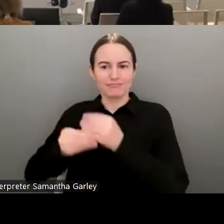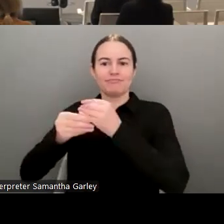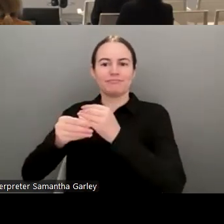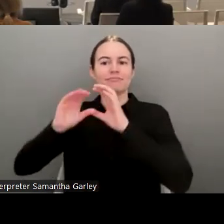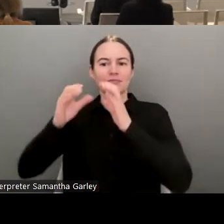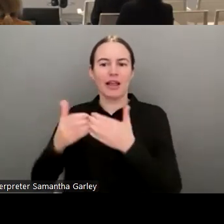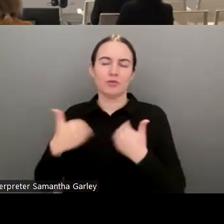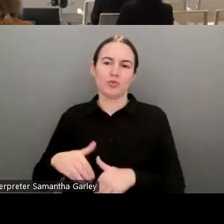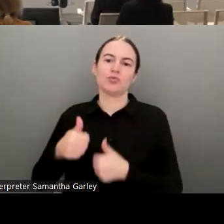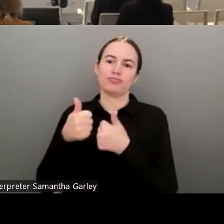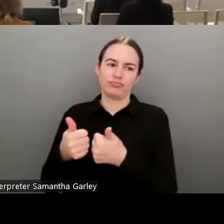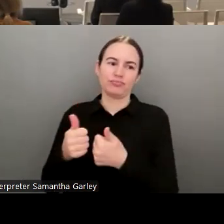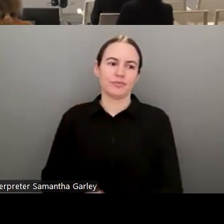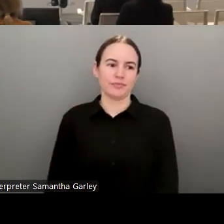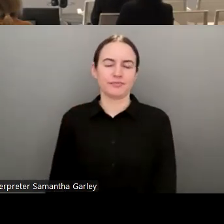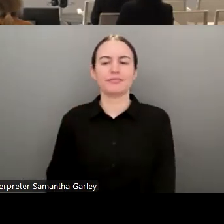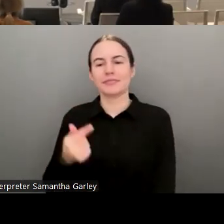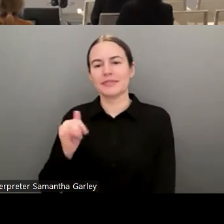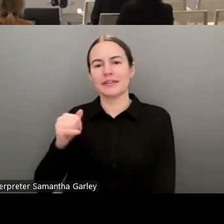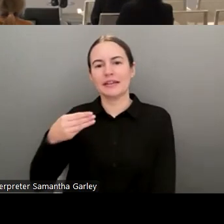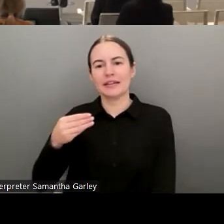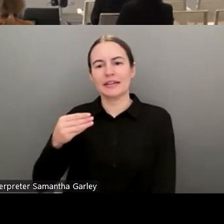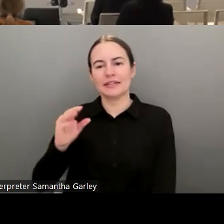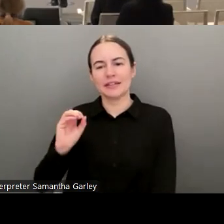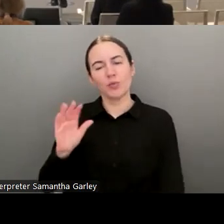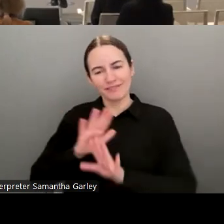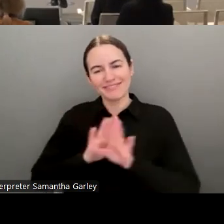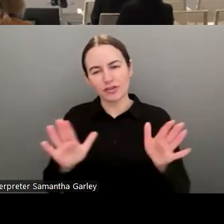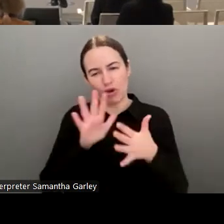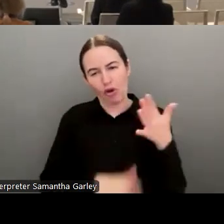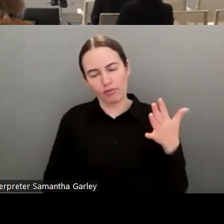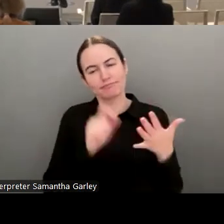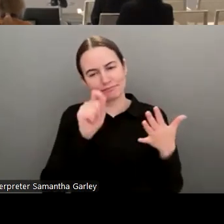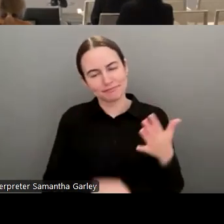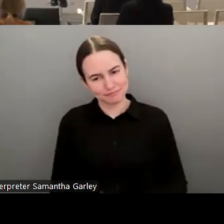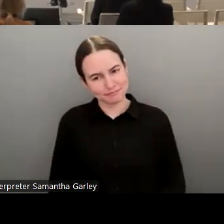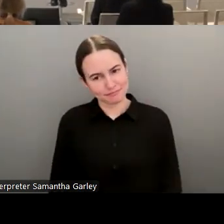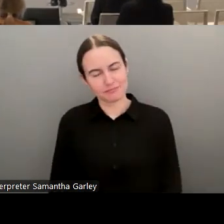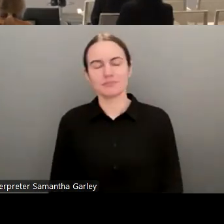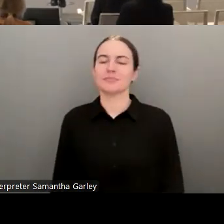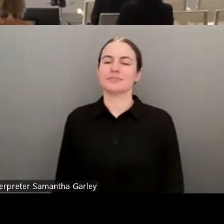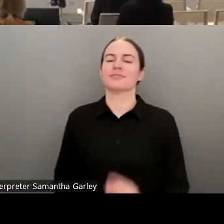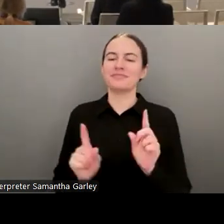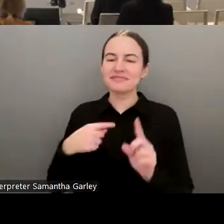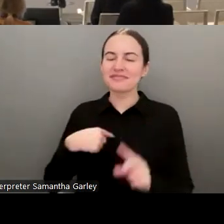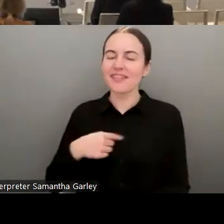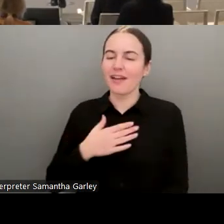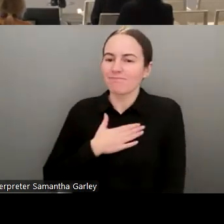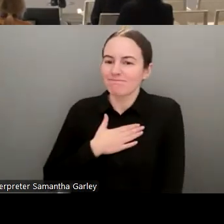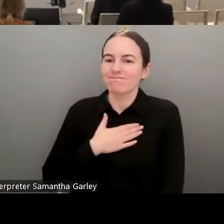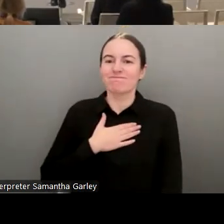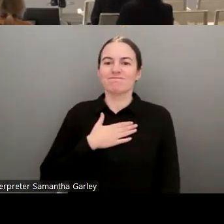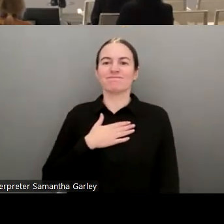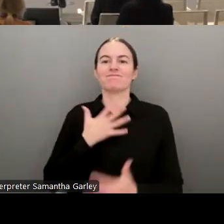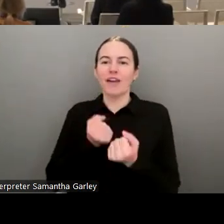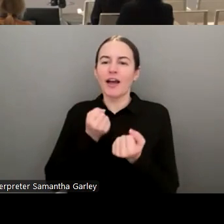as Timo mentioned, because he mentioned everything, I do like, and I really like this mechanism of